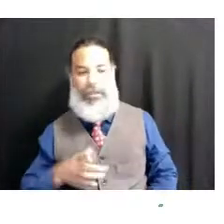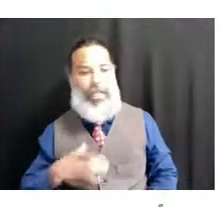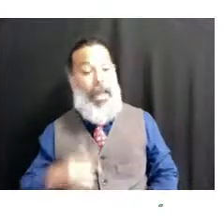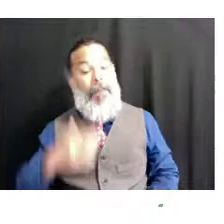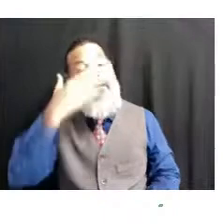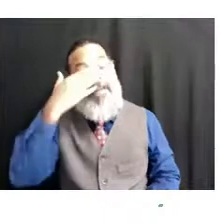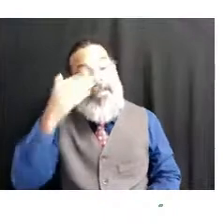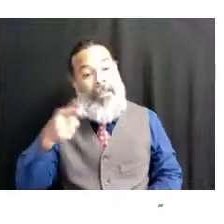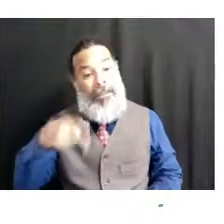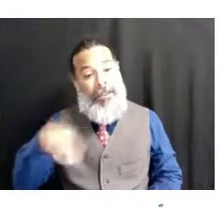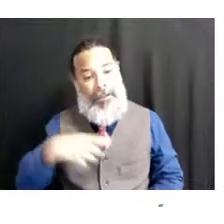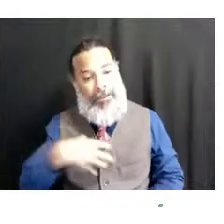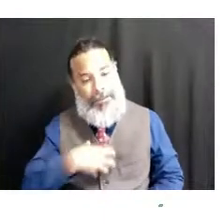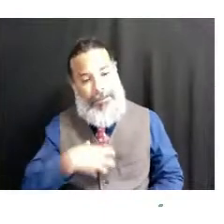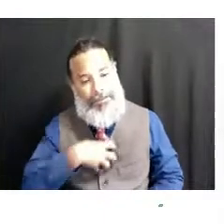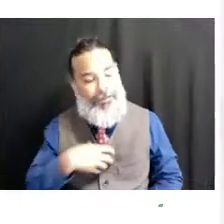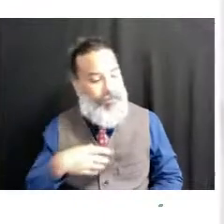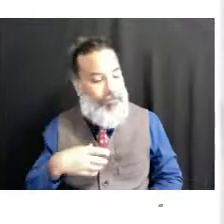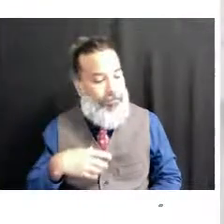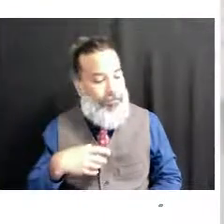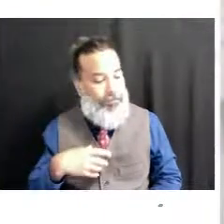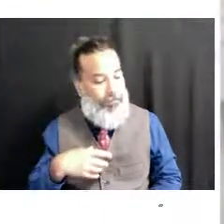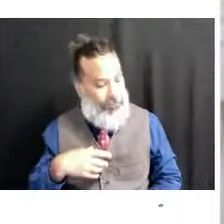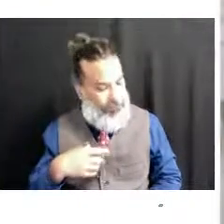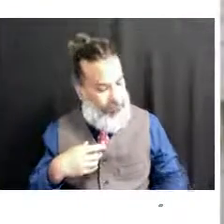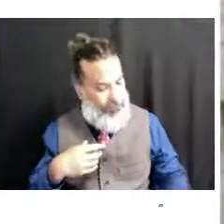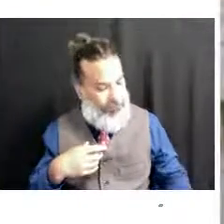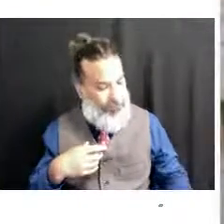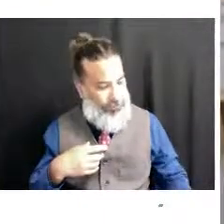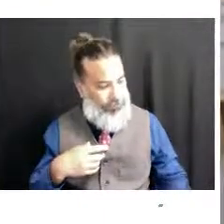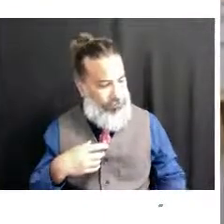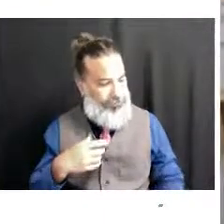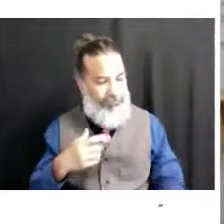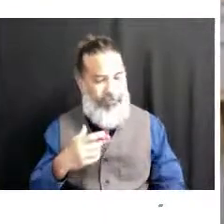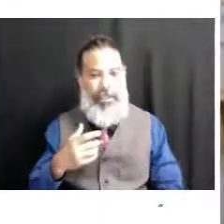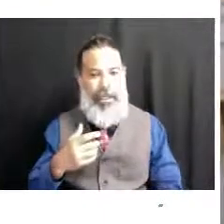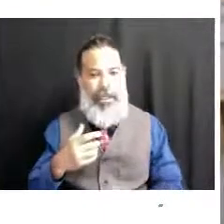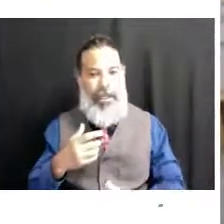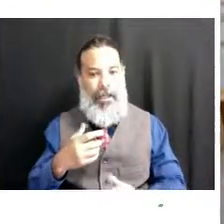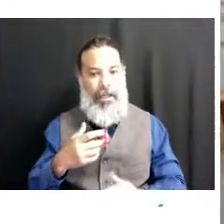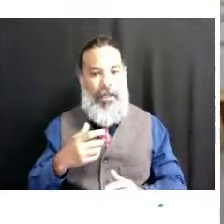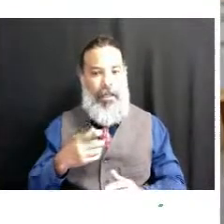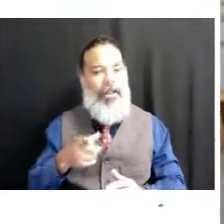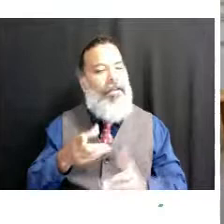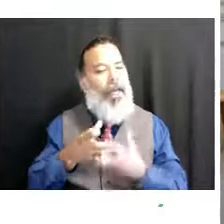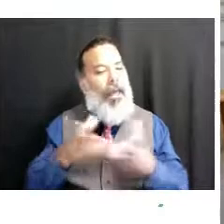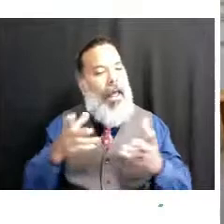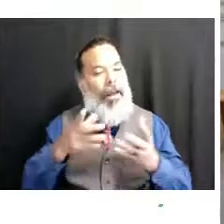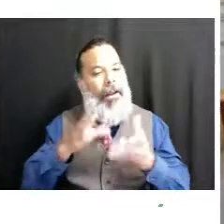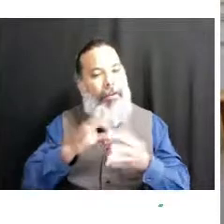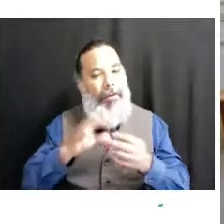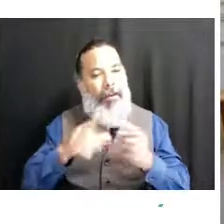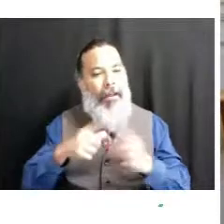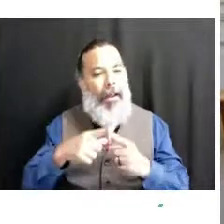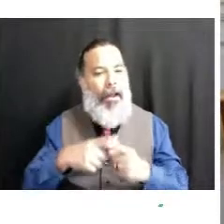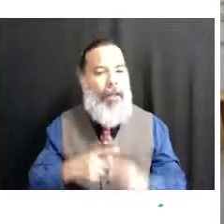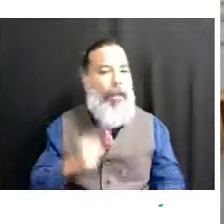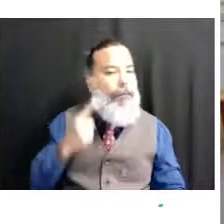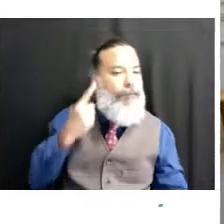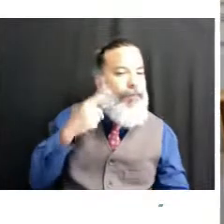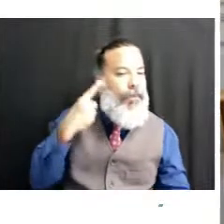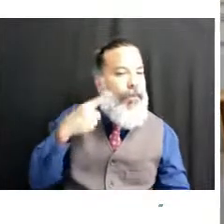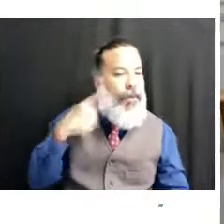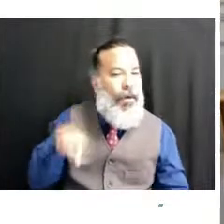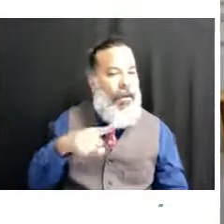complained, and there is this strain of frugality in these early representatives.